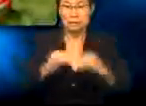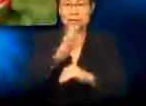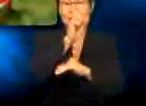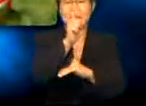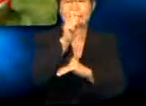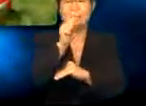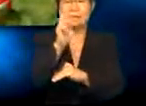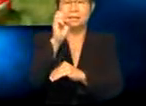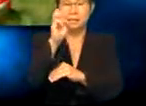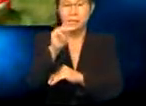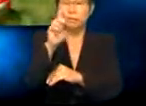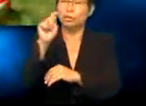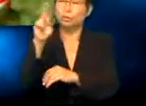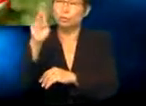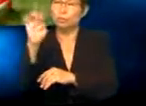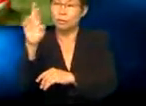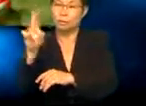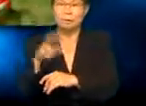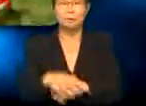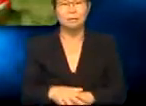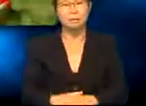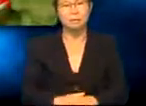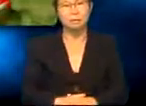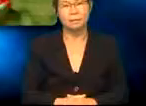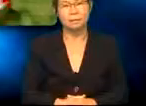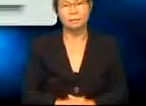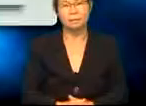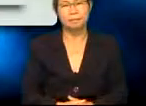Next, we take a look at stem tubers.